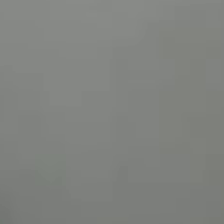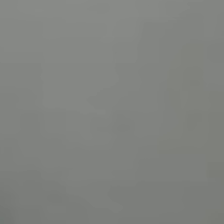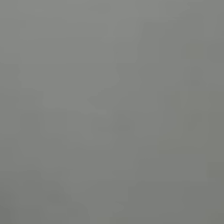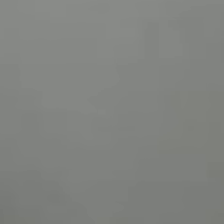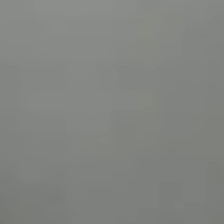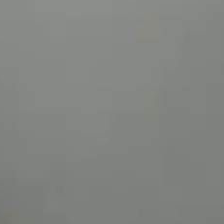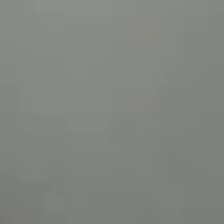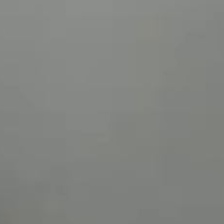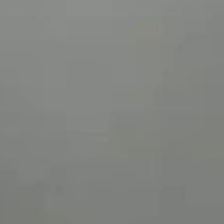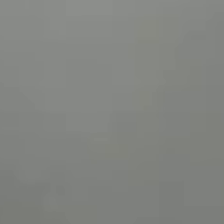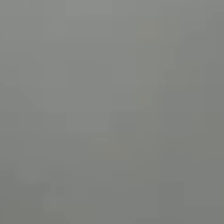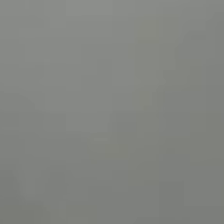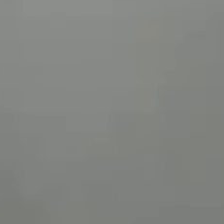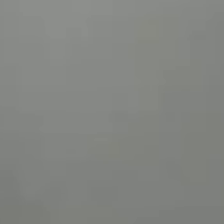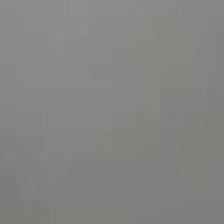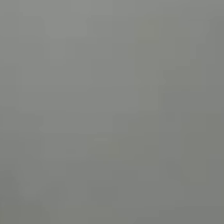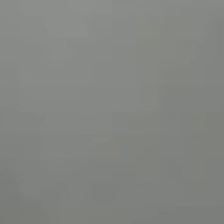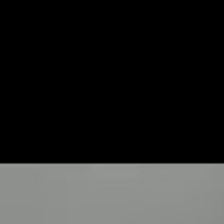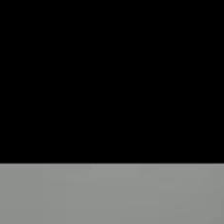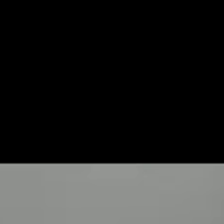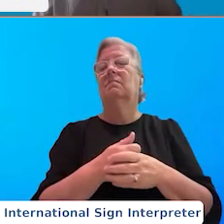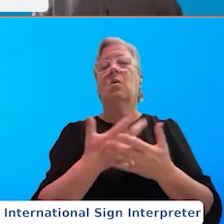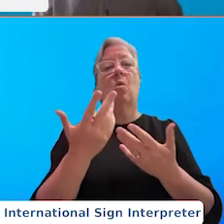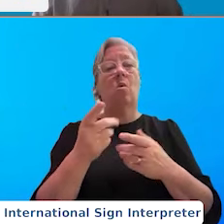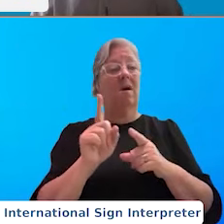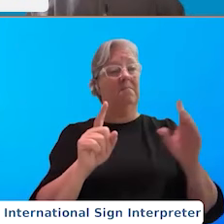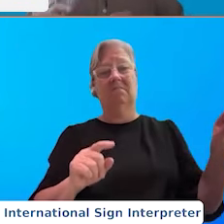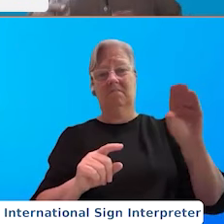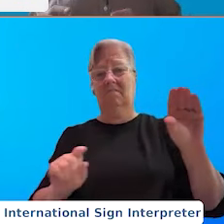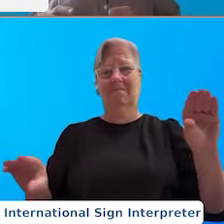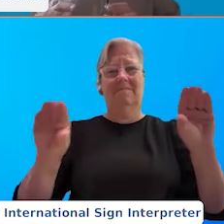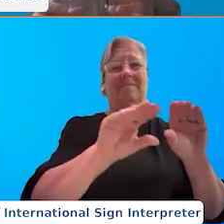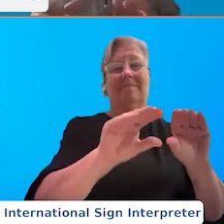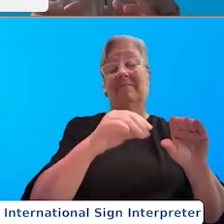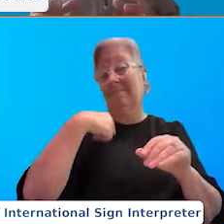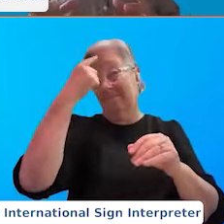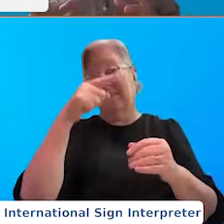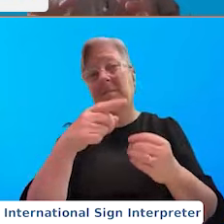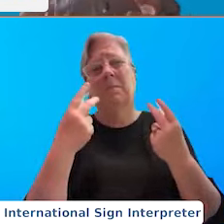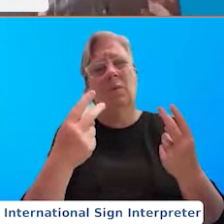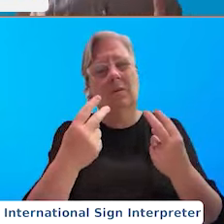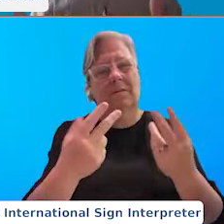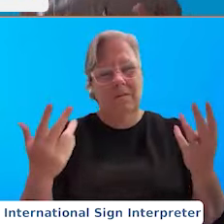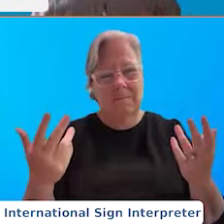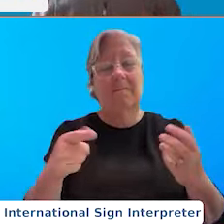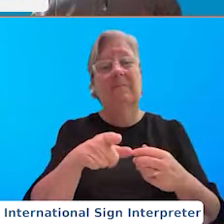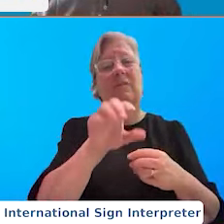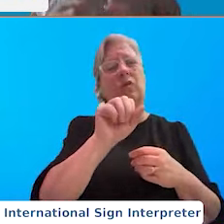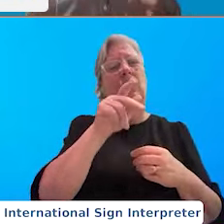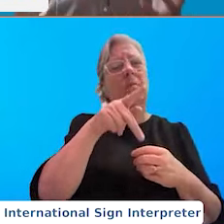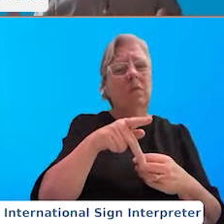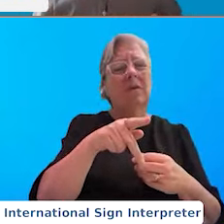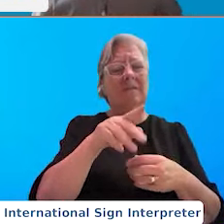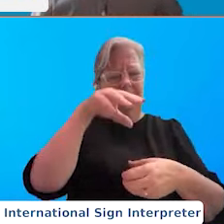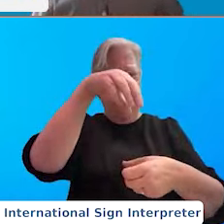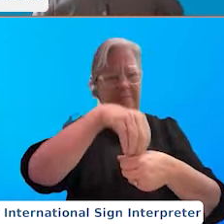services that social protection can either directly provide or support the development of,